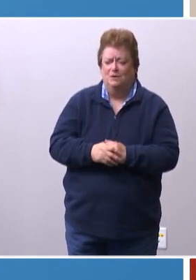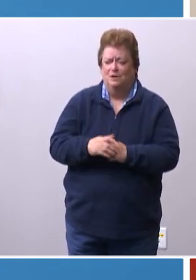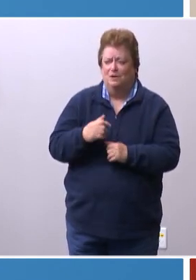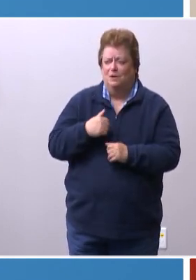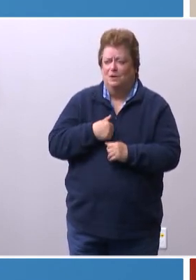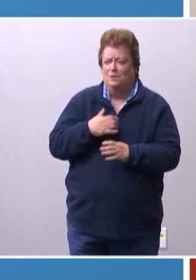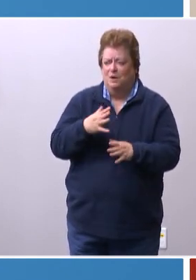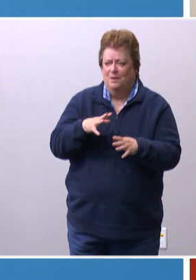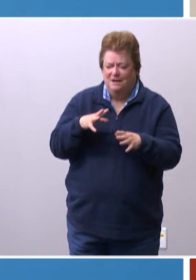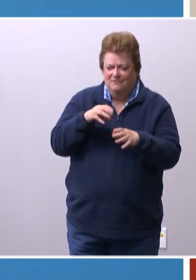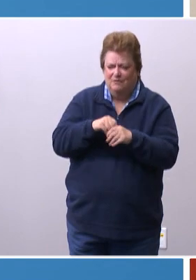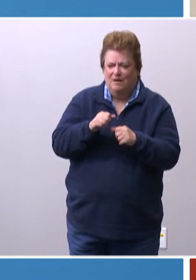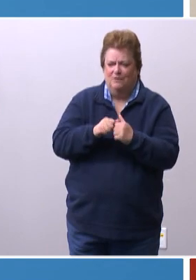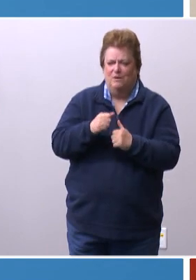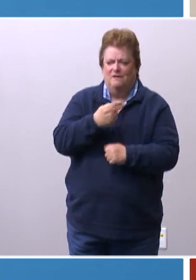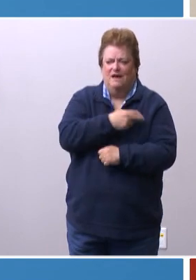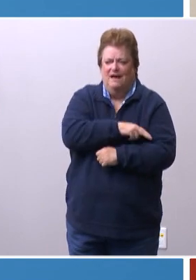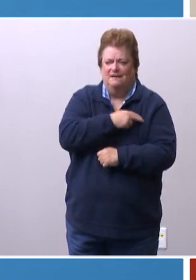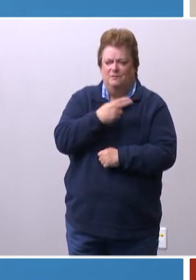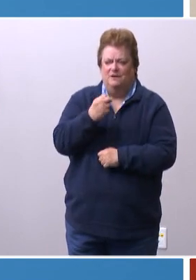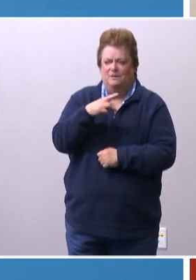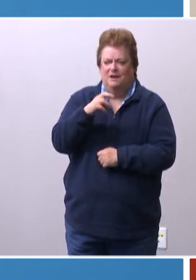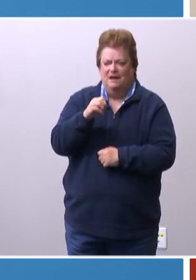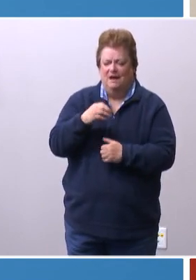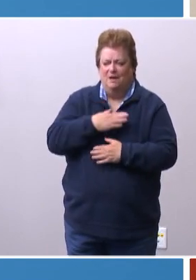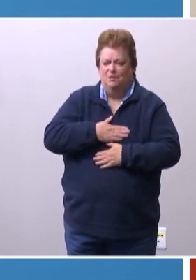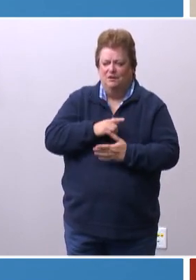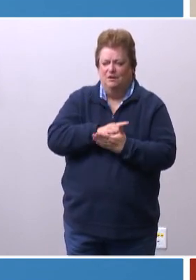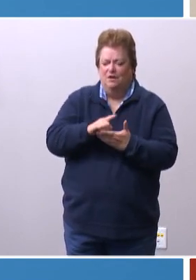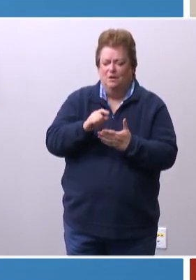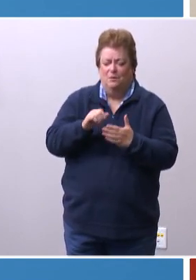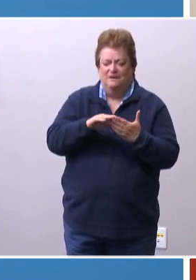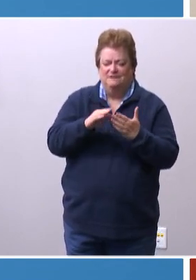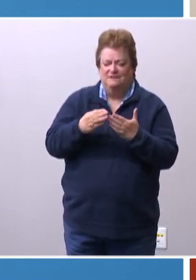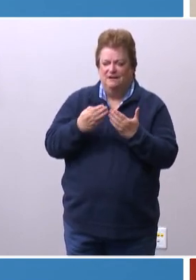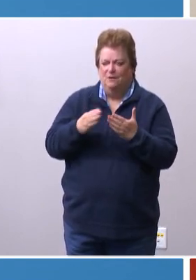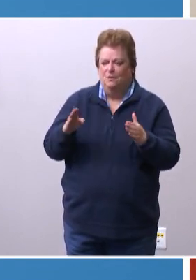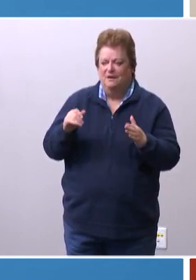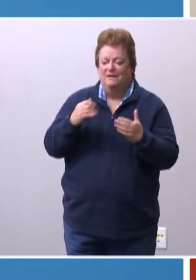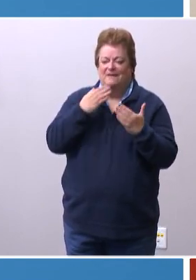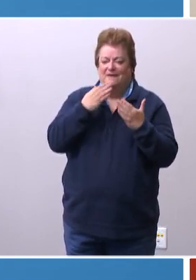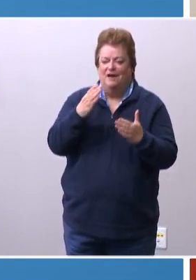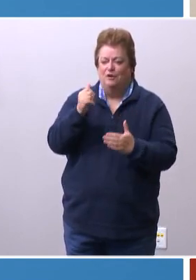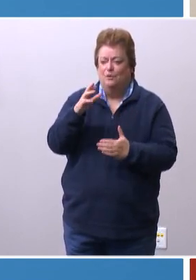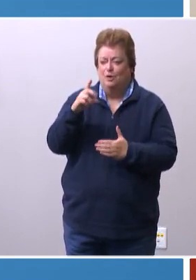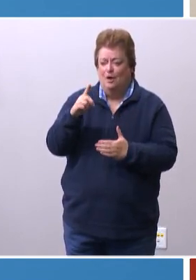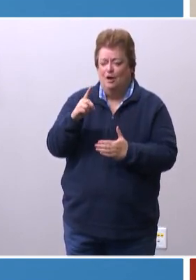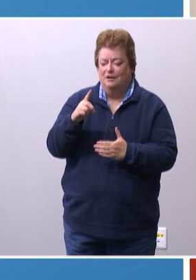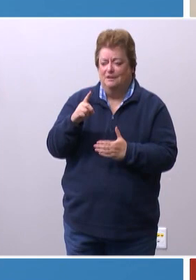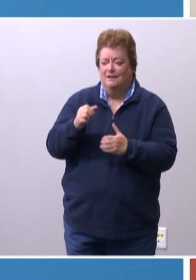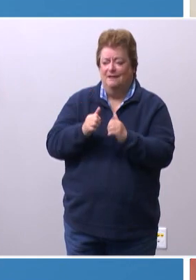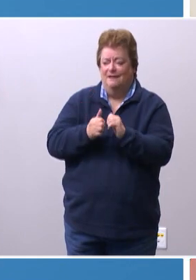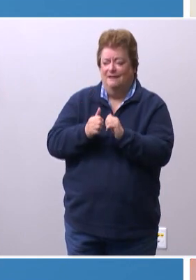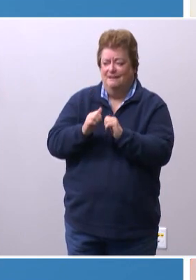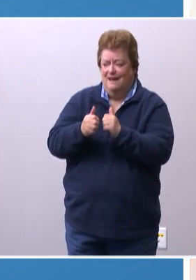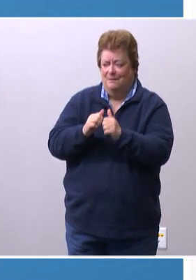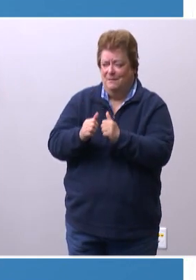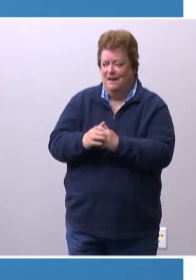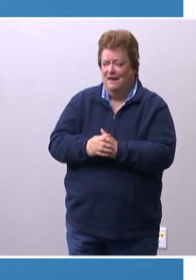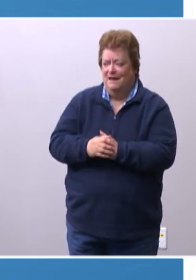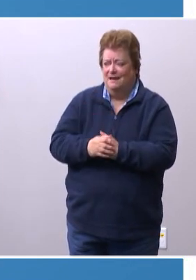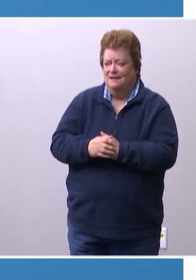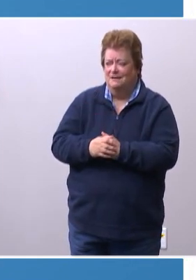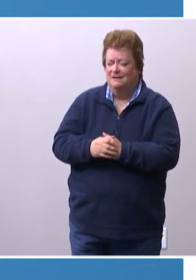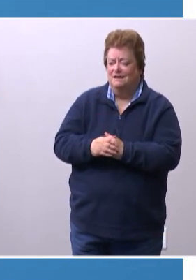participate in Hospital Hero Appreciation Week with a citywide thank you card campaign. The Community